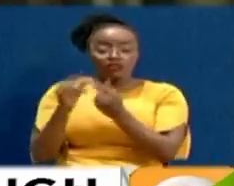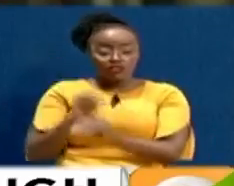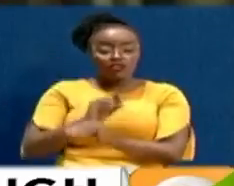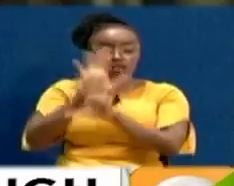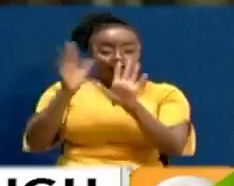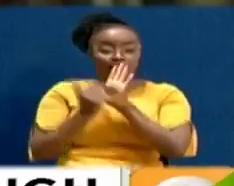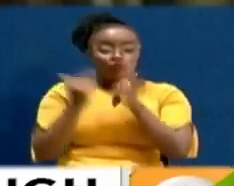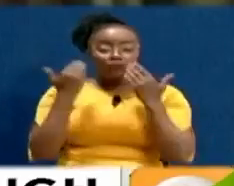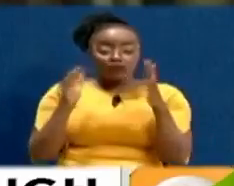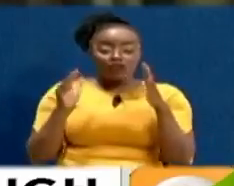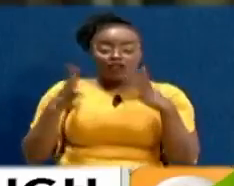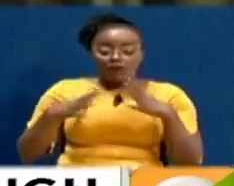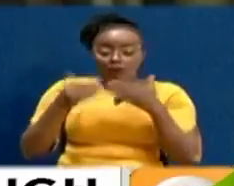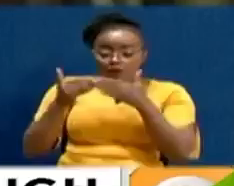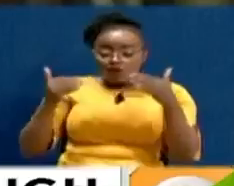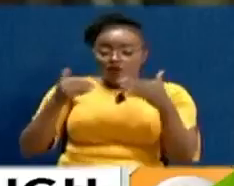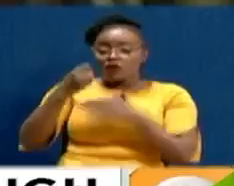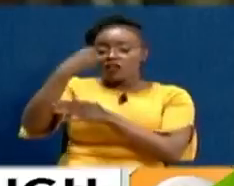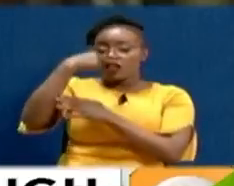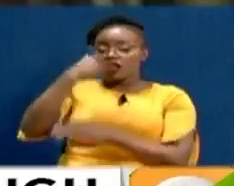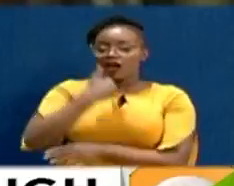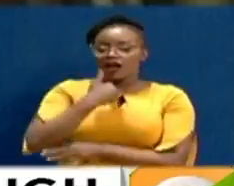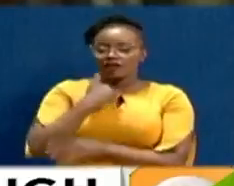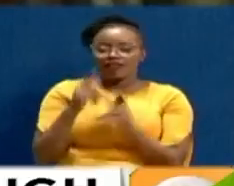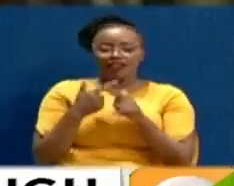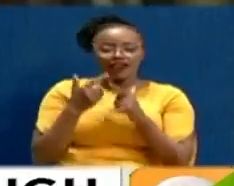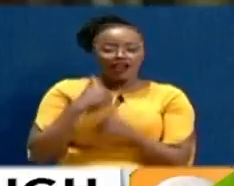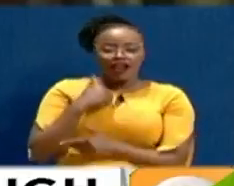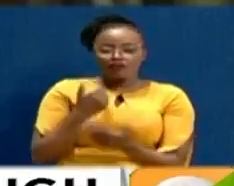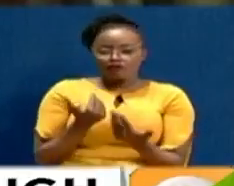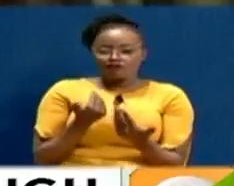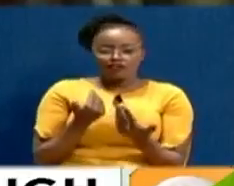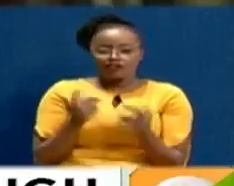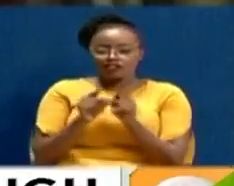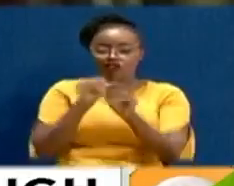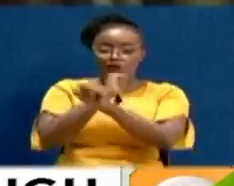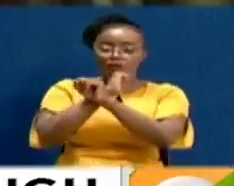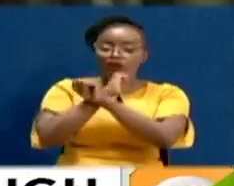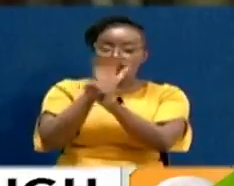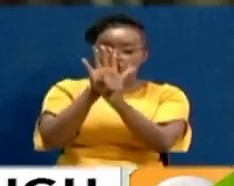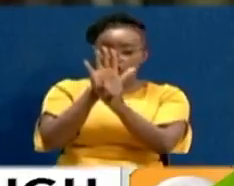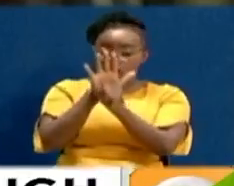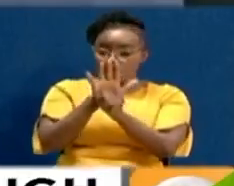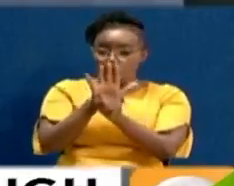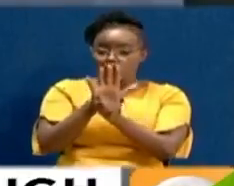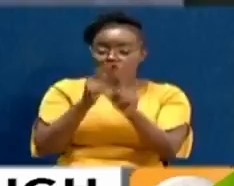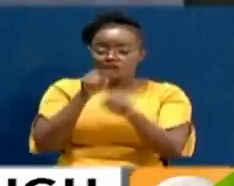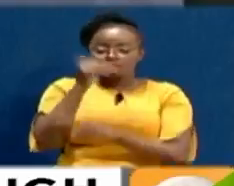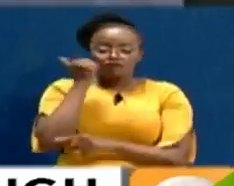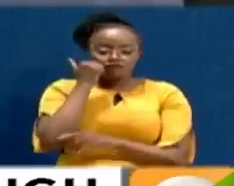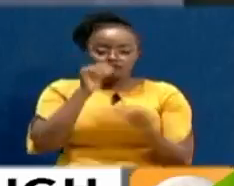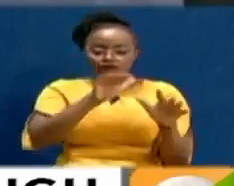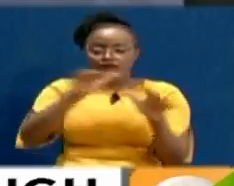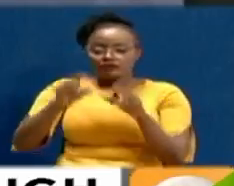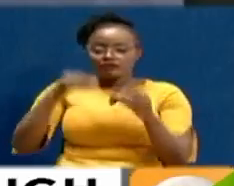clear that those who had received the vaccine, there was massive protection from disease. In terms